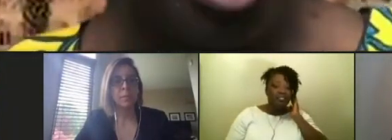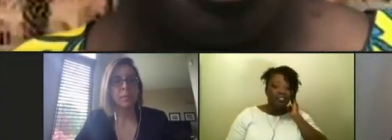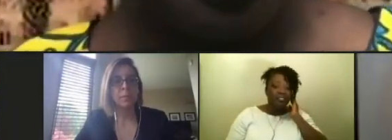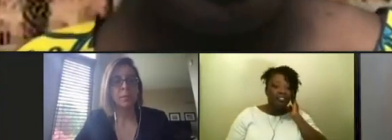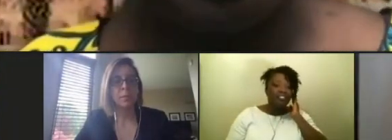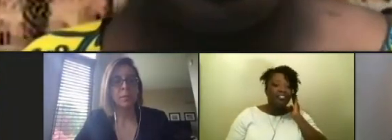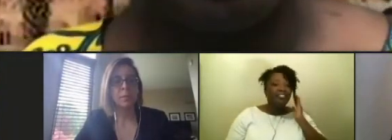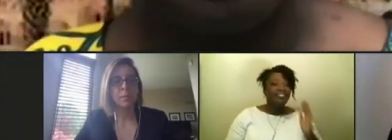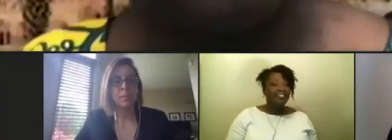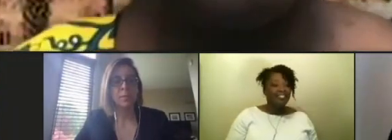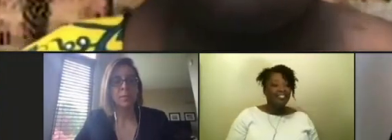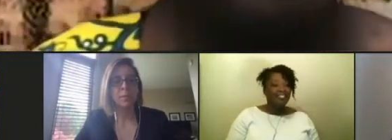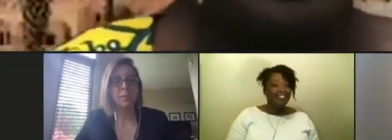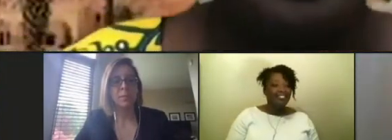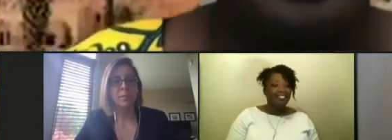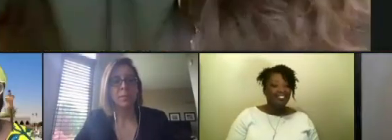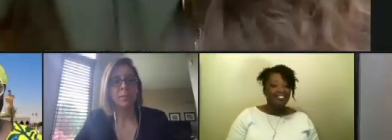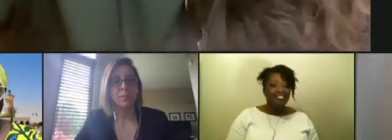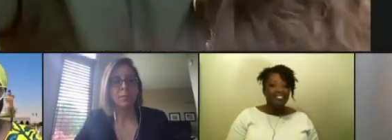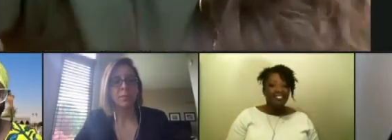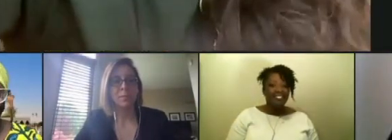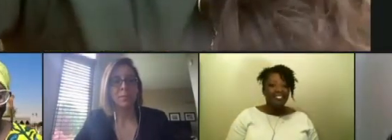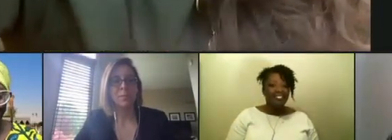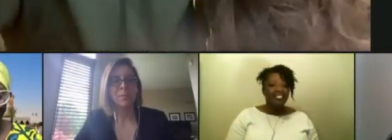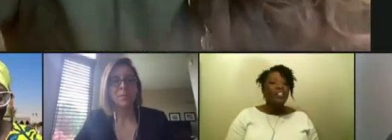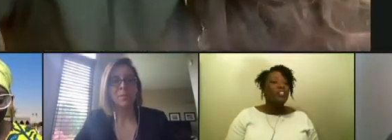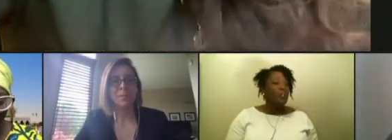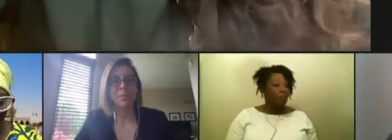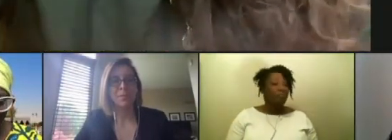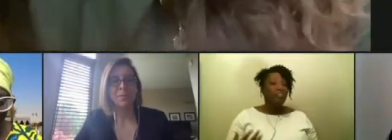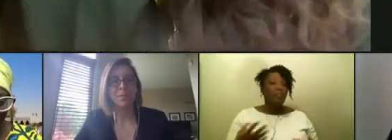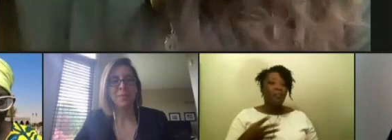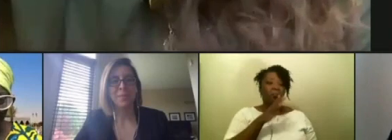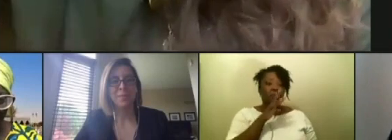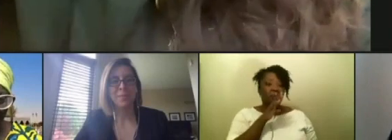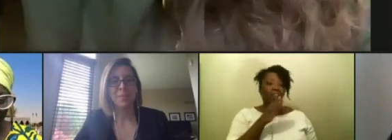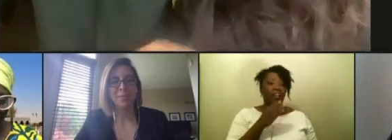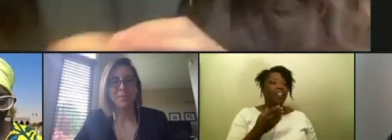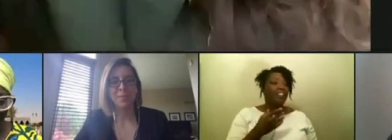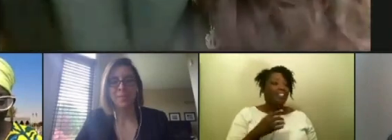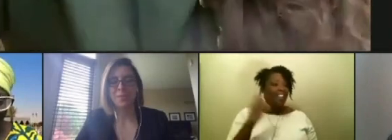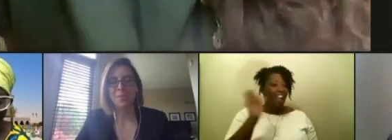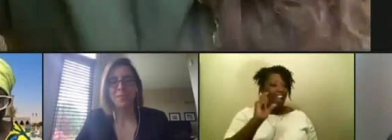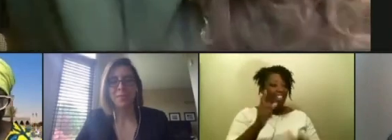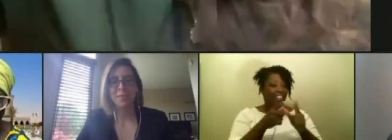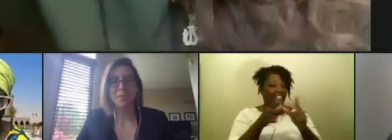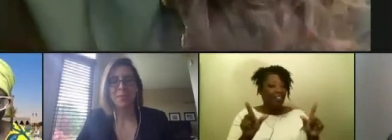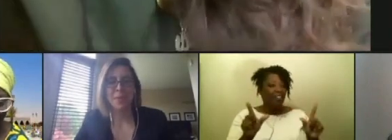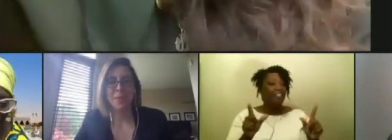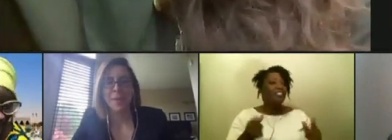Corité. We say Ramadan Mubarak. Kul aam wa antum bikhair.